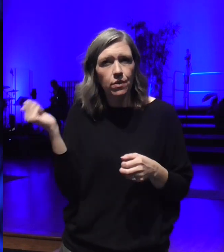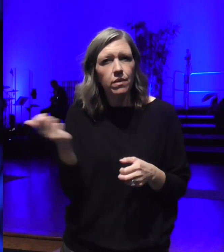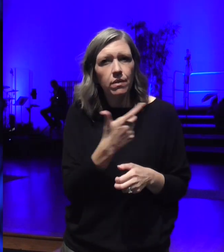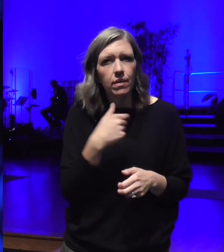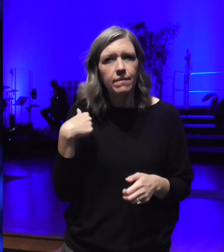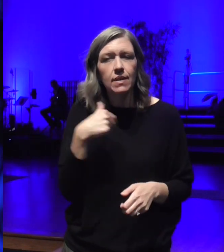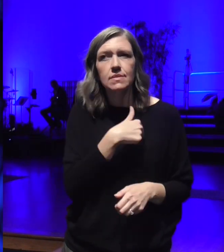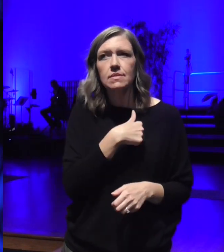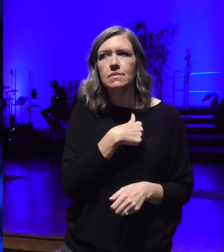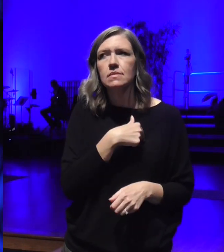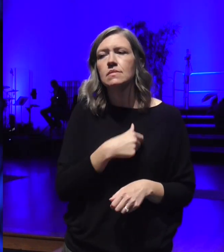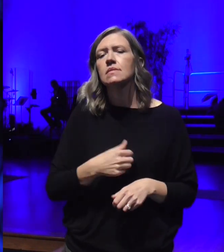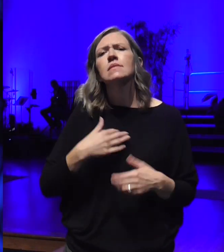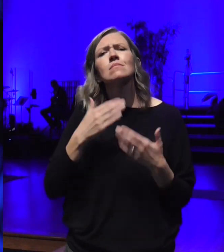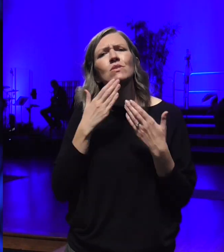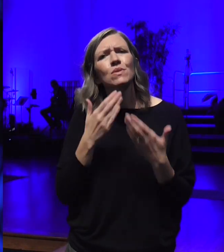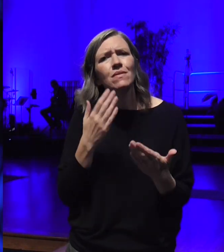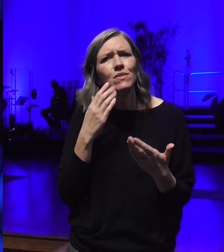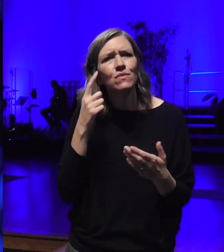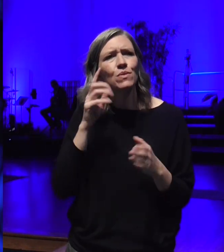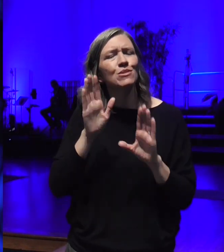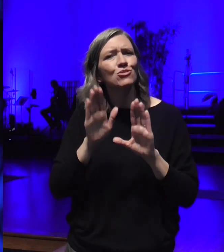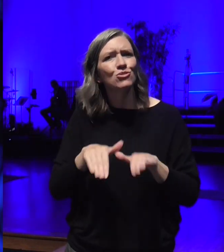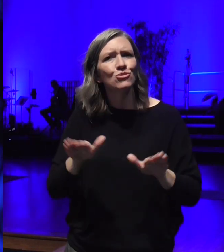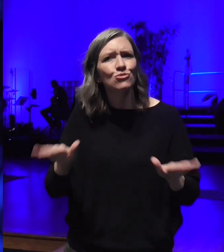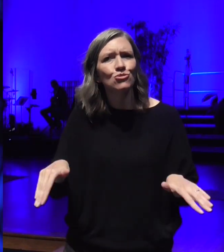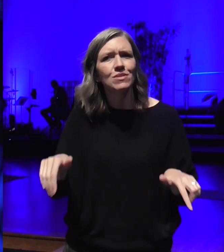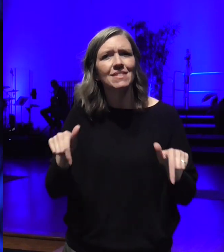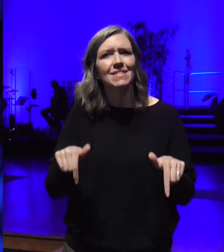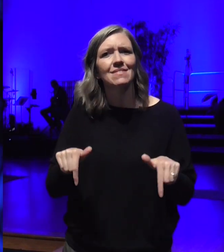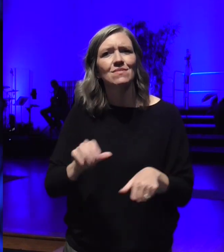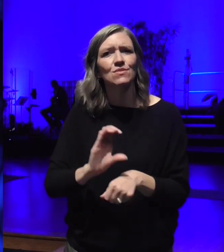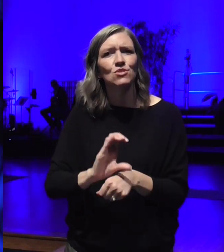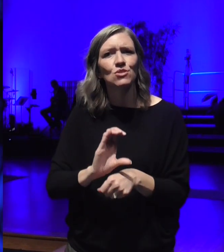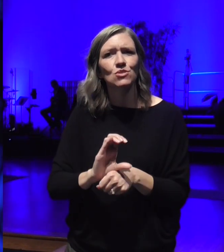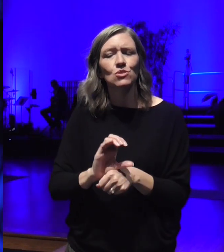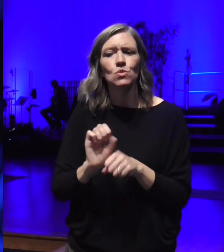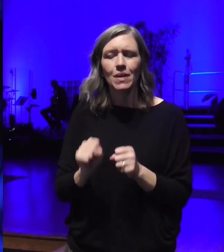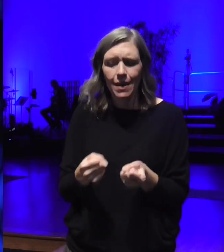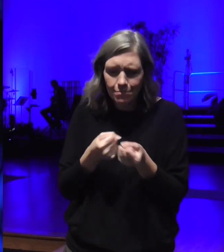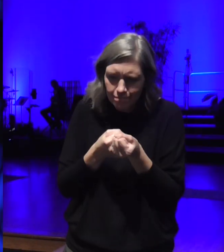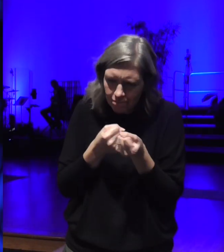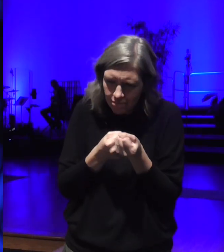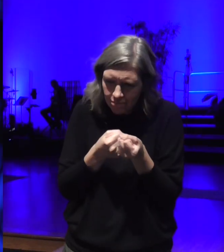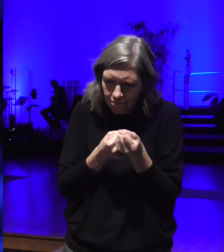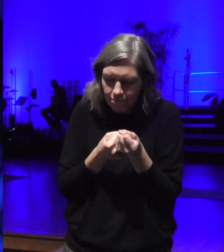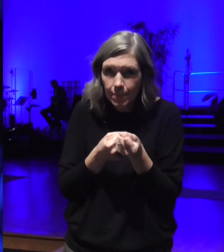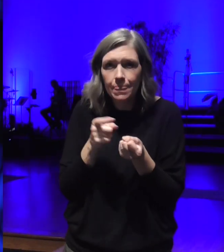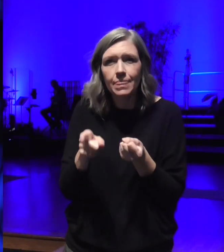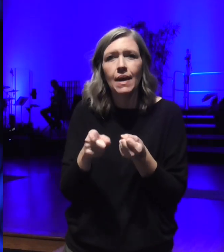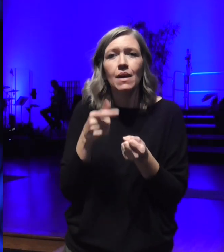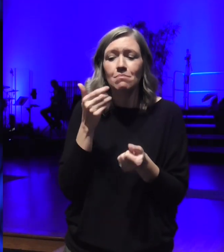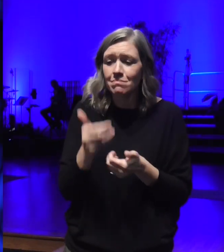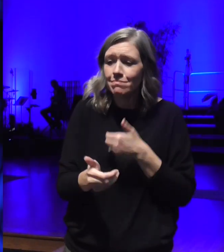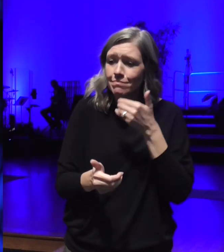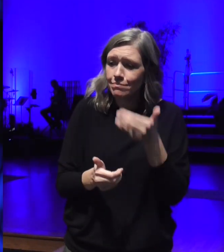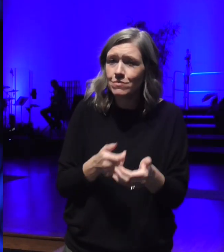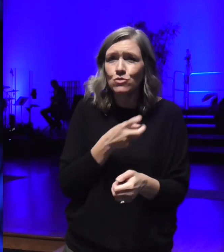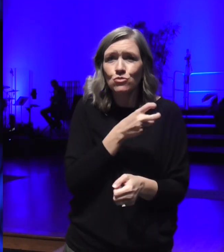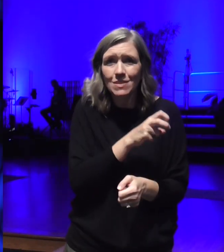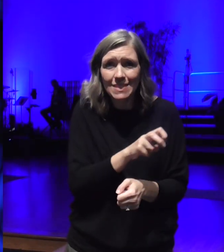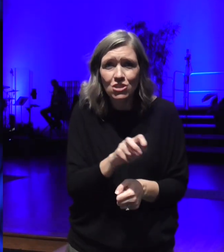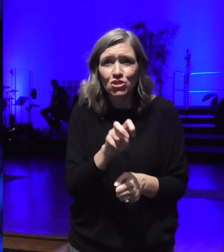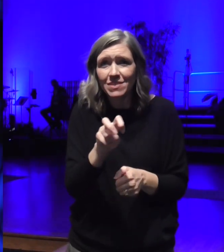children of Mile High Church, that we can behold them as they move through the passageways of their